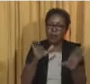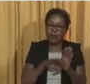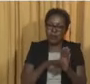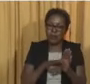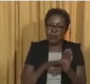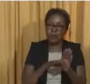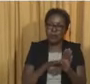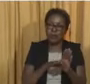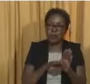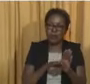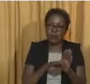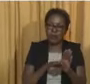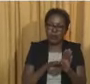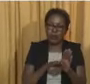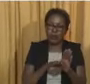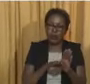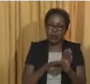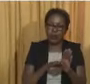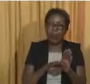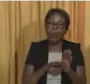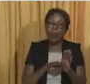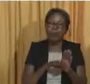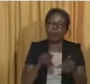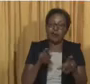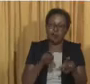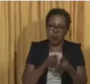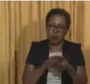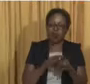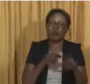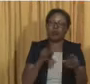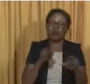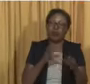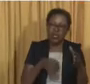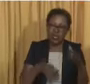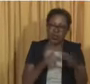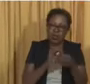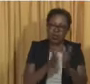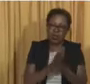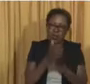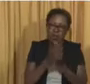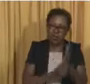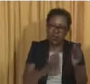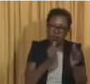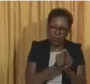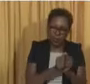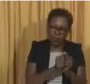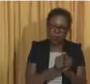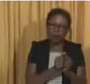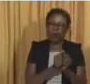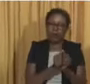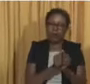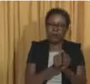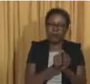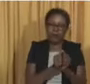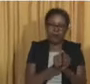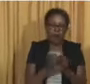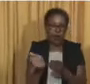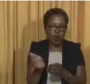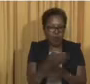by dint of Article 10(2) of the Constitution. Second, collection of 1